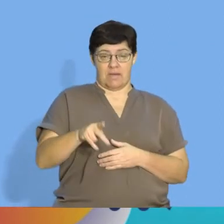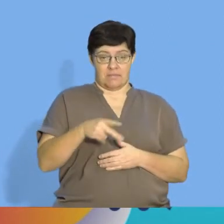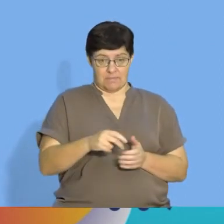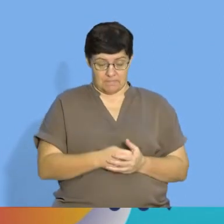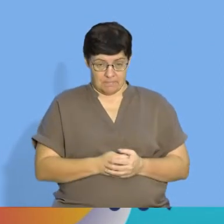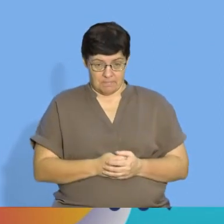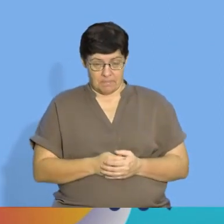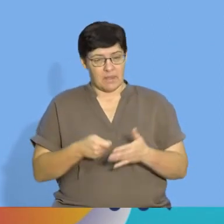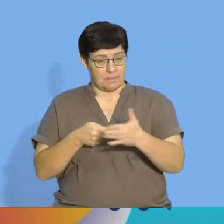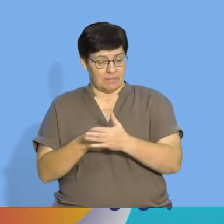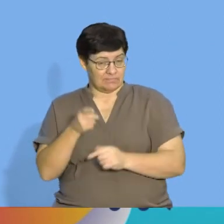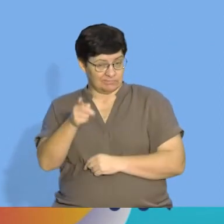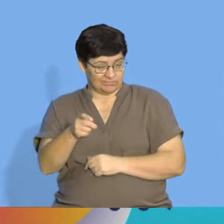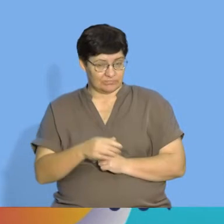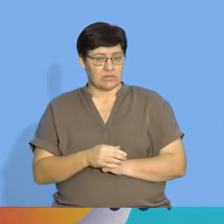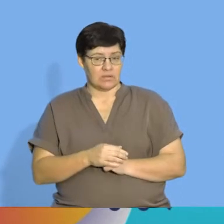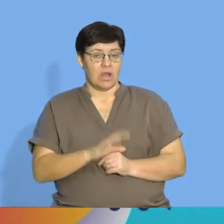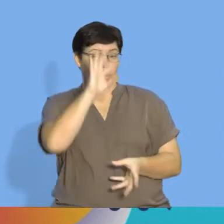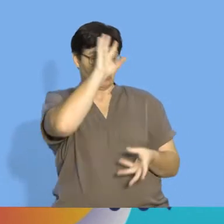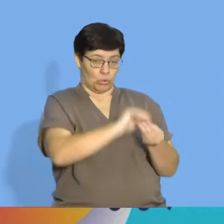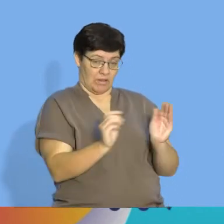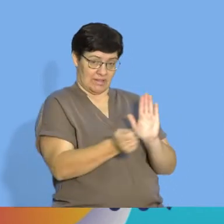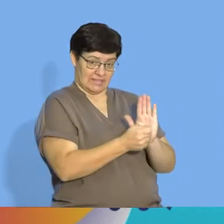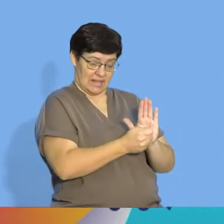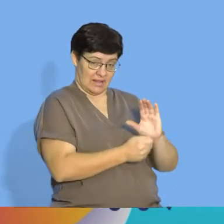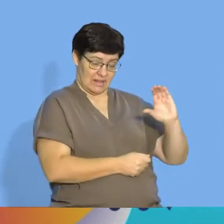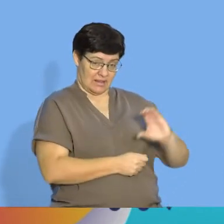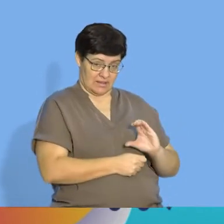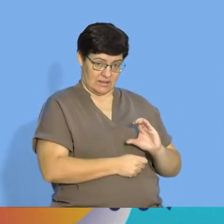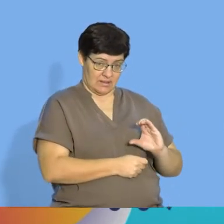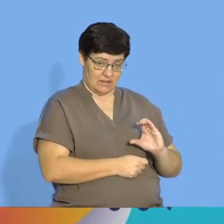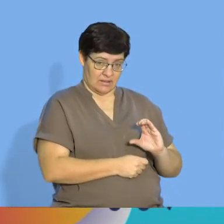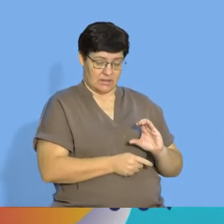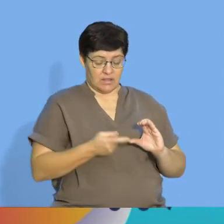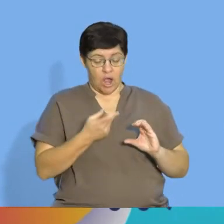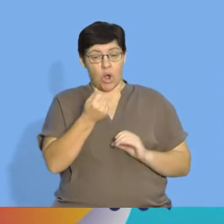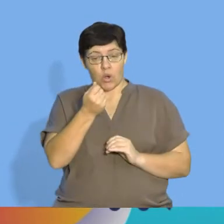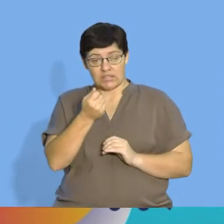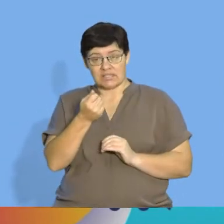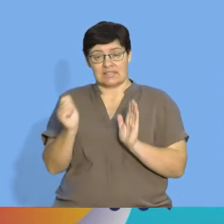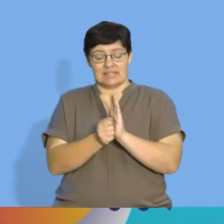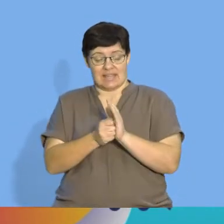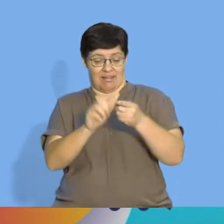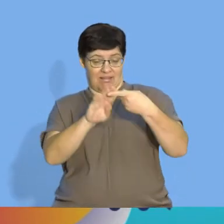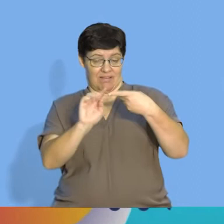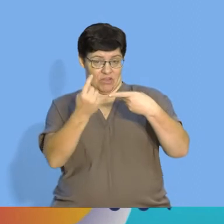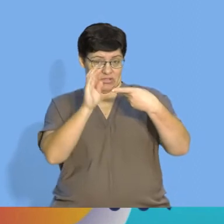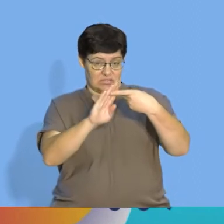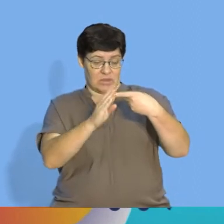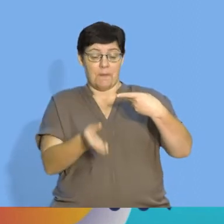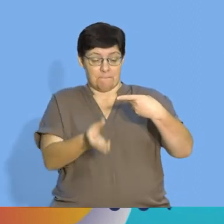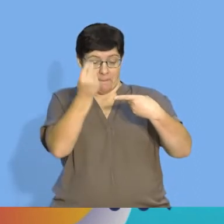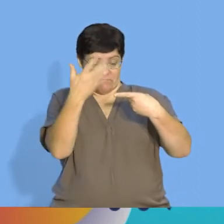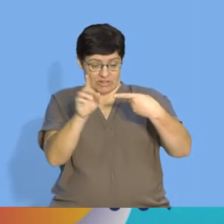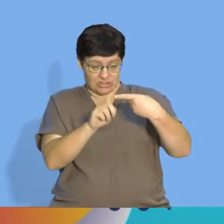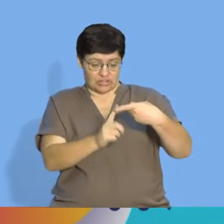step number one, take your total sales figure. Calculate your cost of sales. Once you have your cost